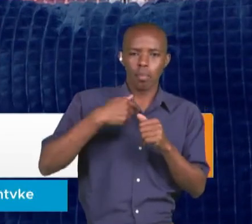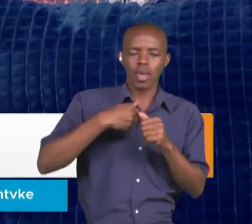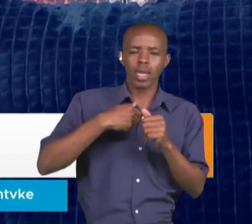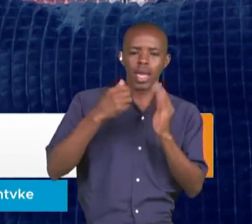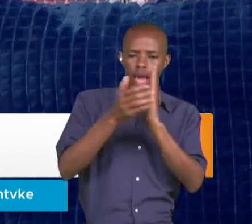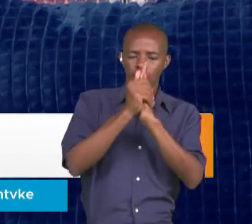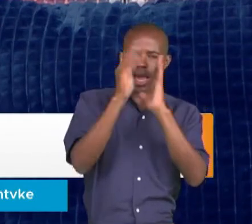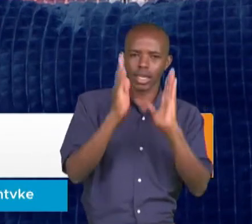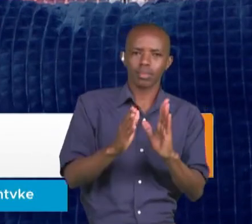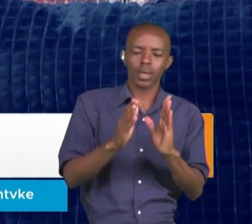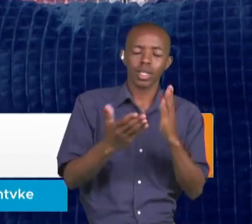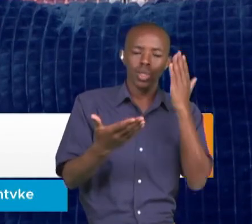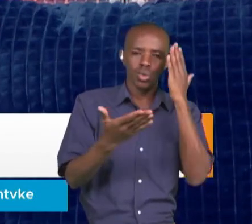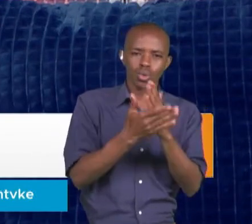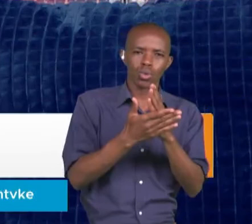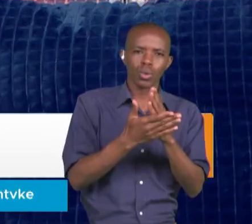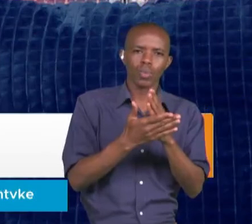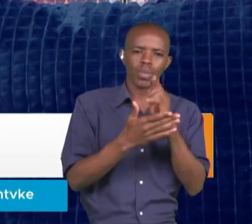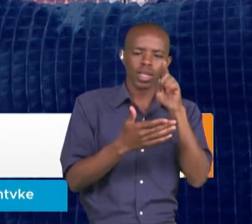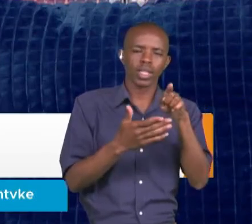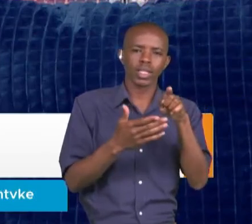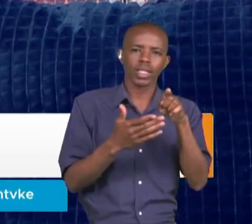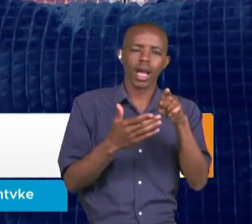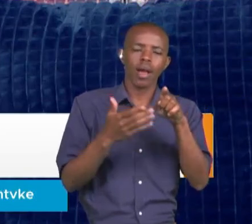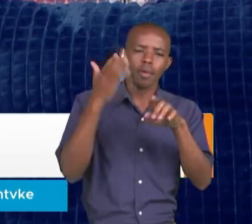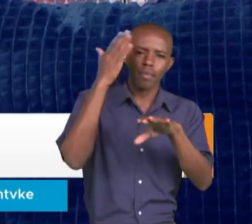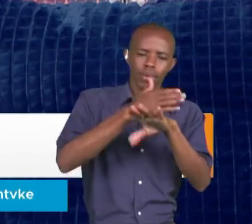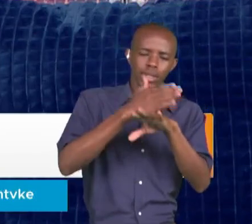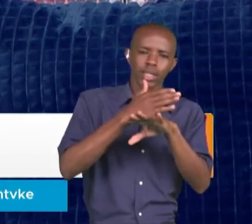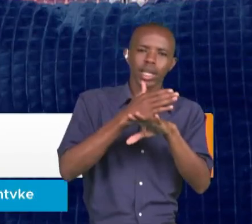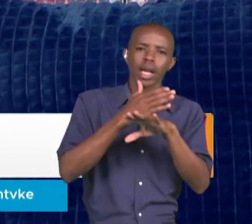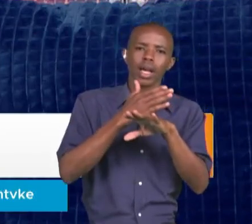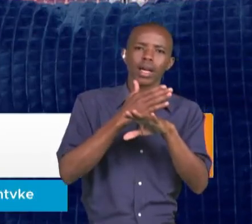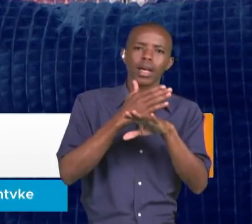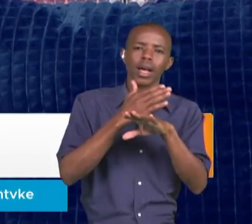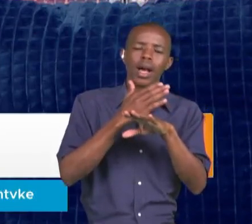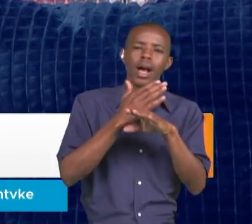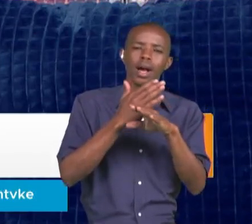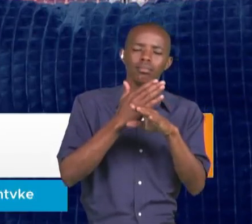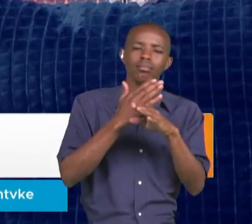expert, it is absolutely counterproductive and absolutely